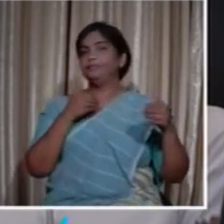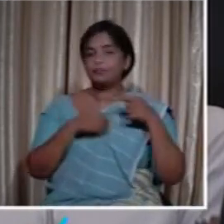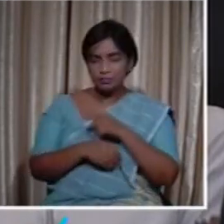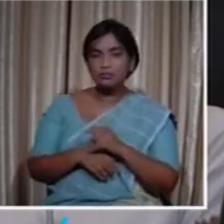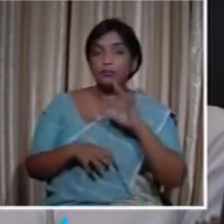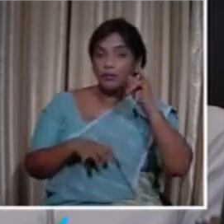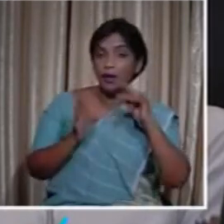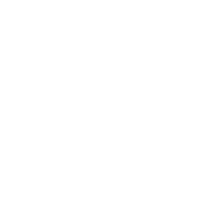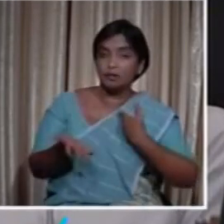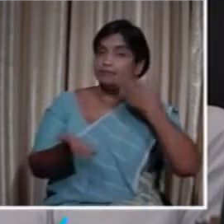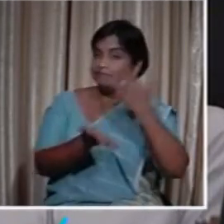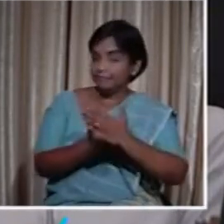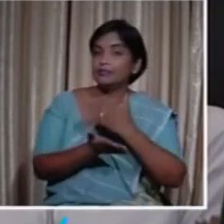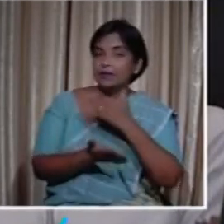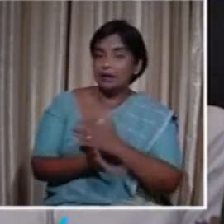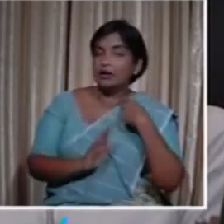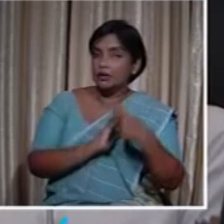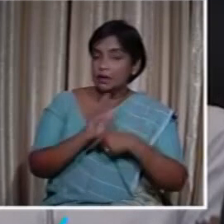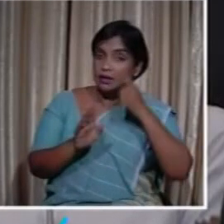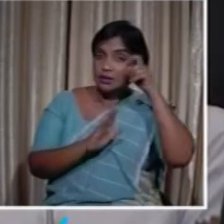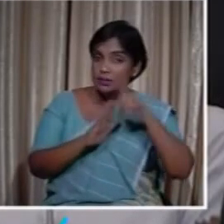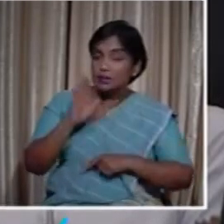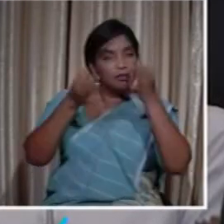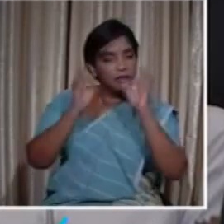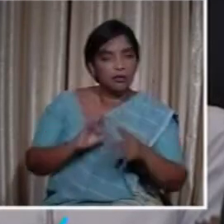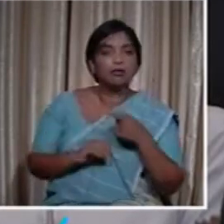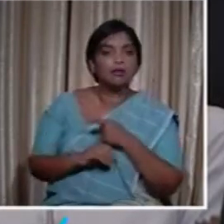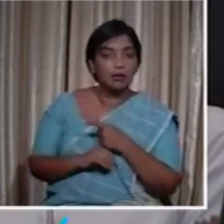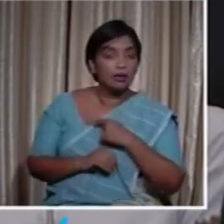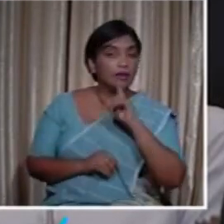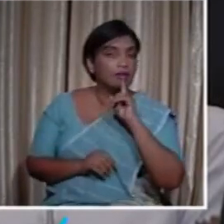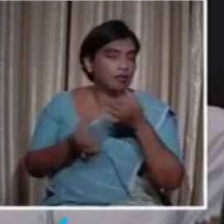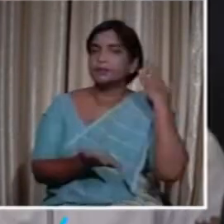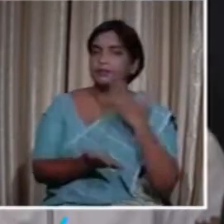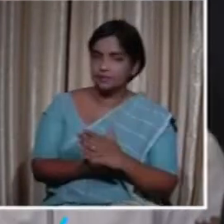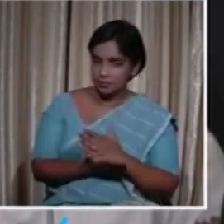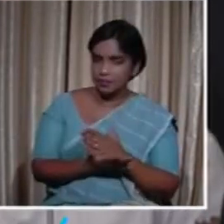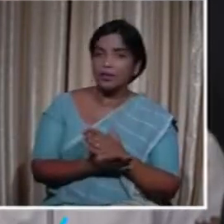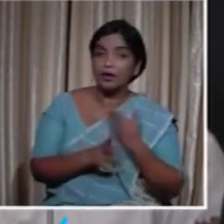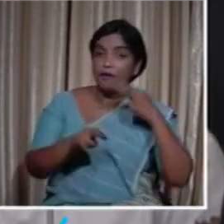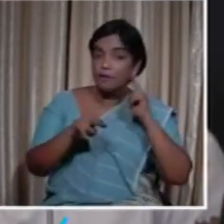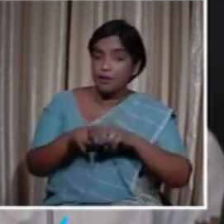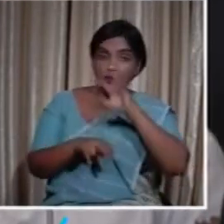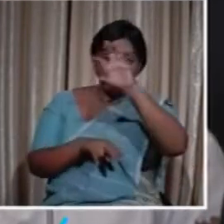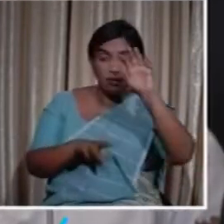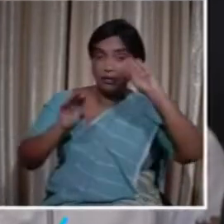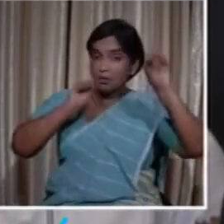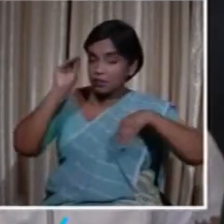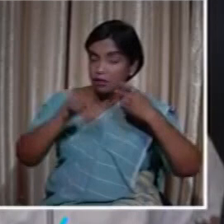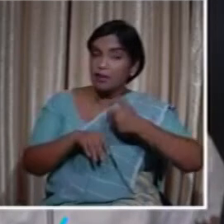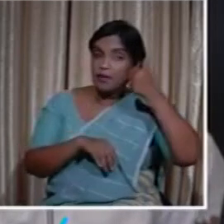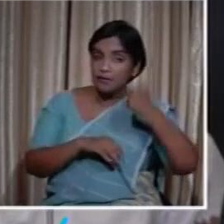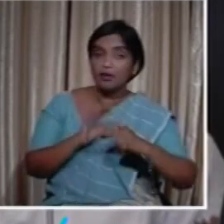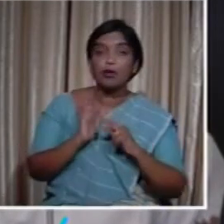allies for unstated reasons. We call on the International Monetary Fund to hold a conference to help unite our lending partners. Holding such